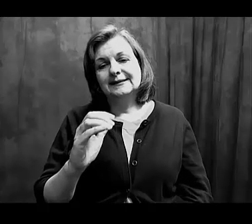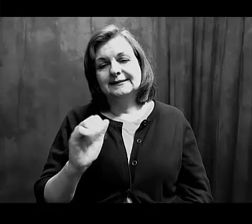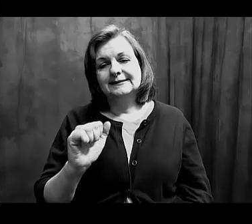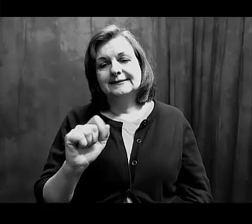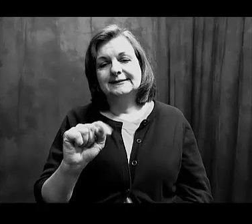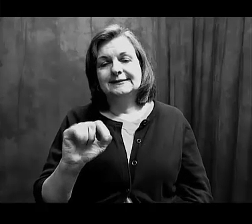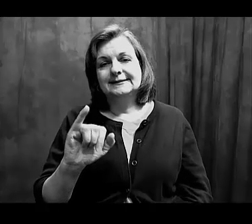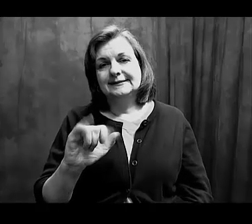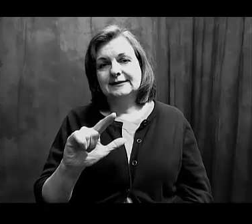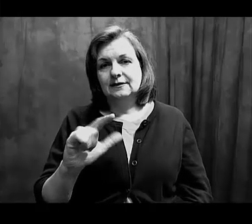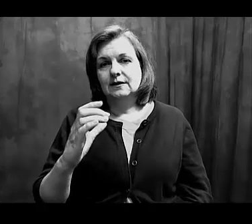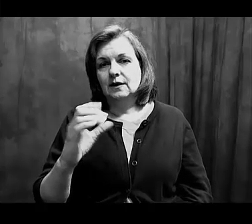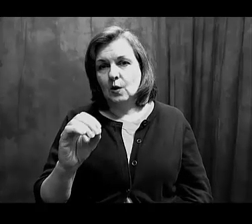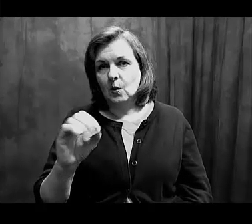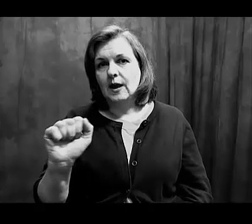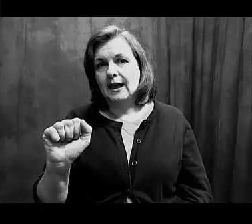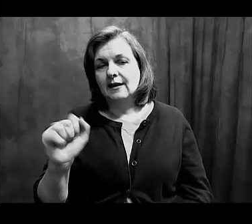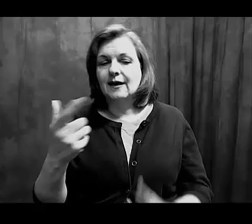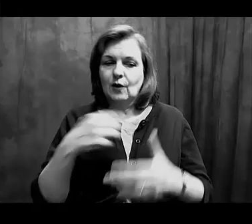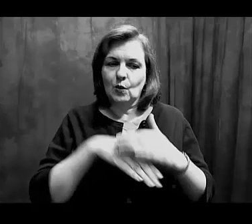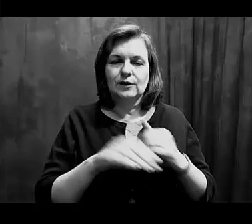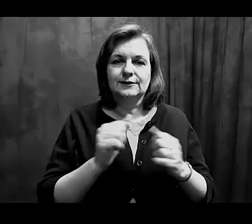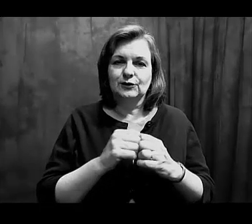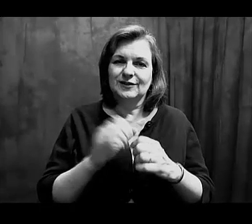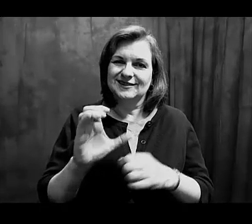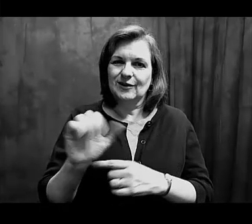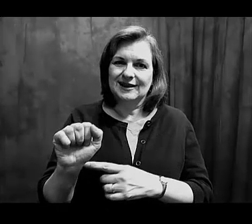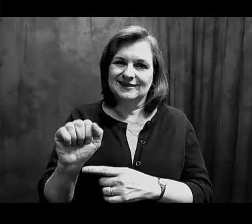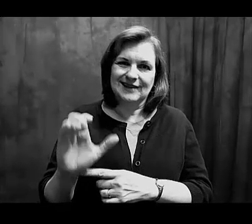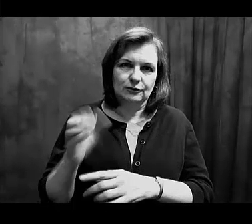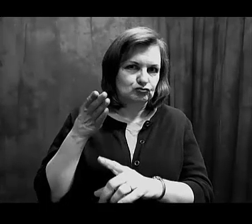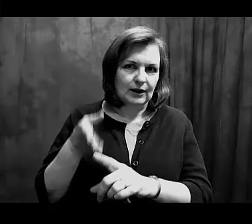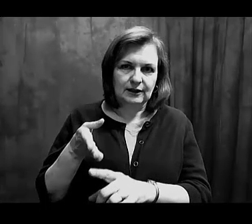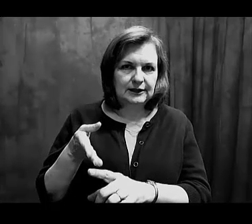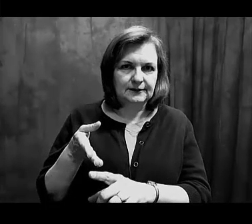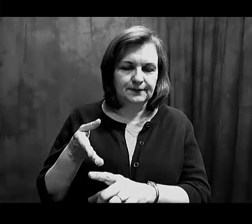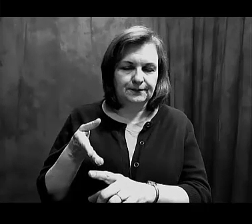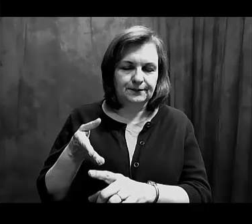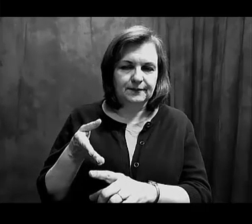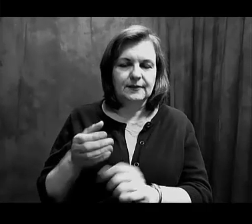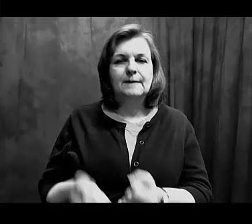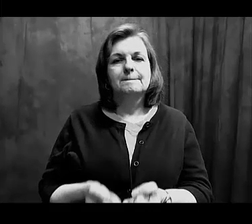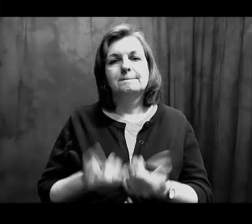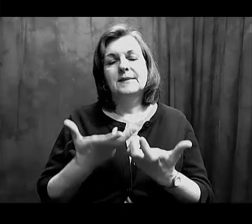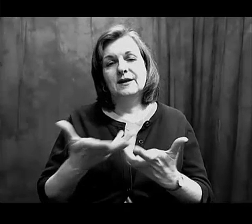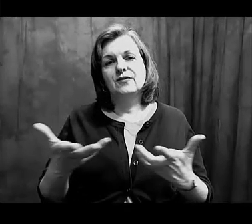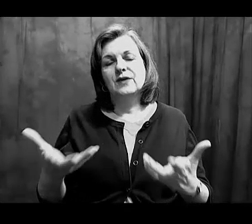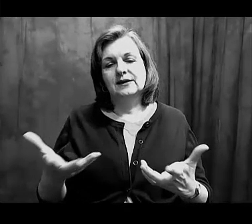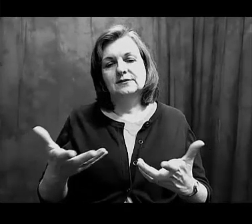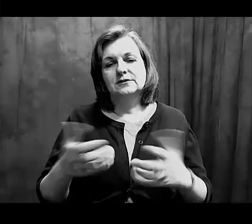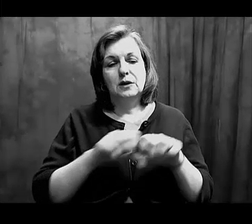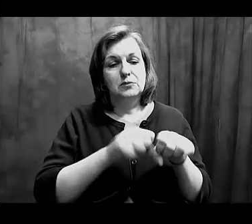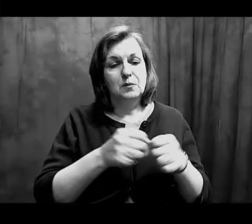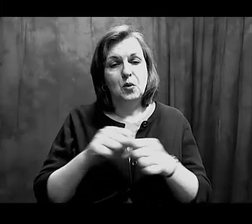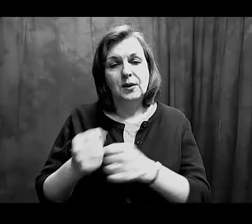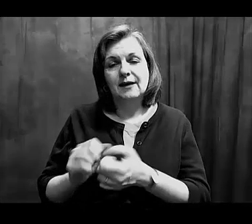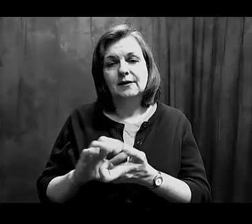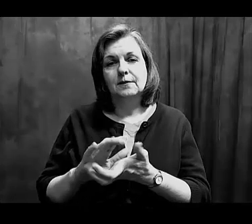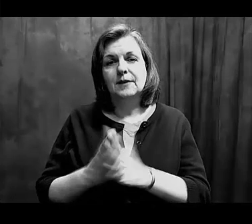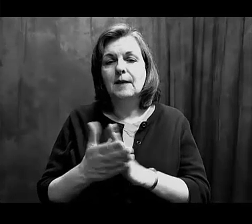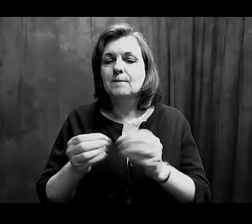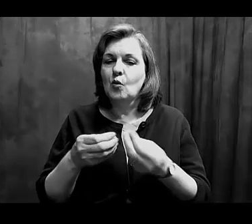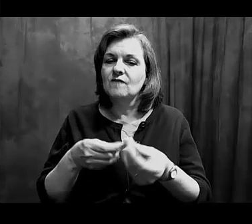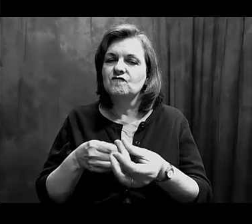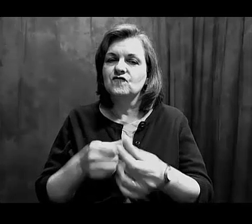actually be broken down straight into acetyl-CoA and go straight into the citric acid cycle. There are lots of these things that go on to